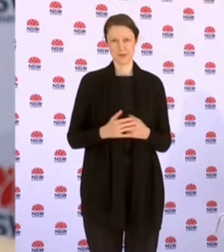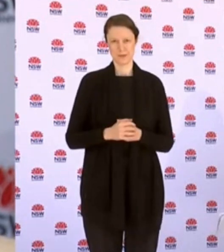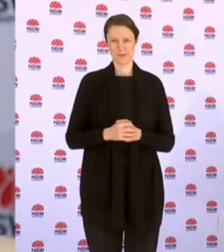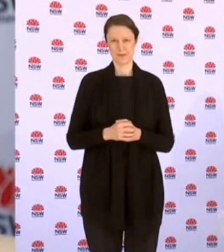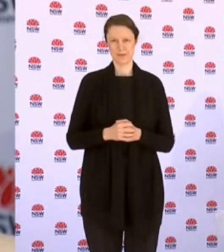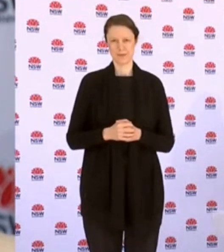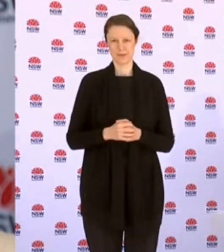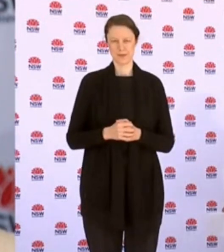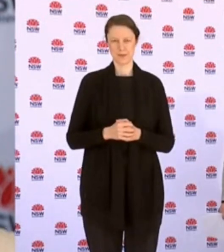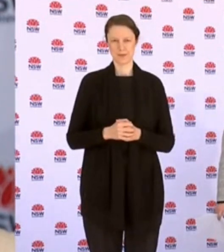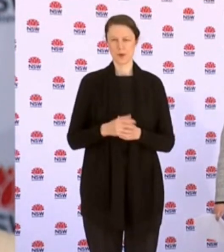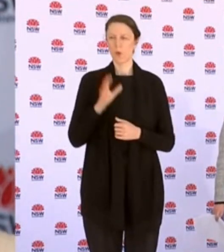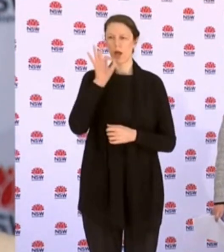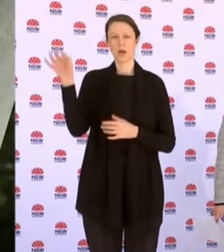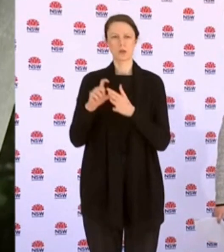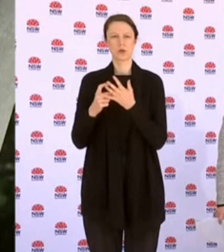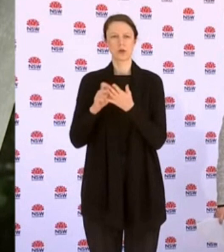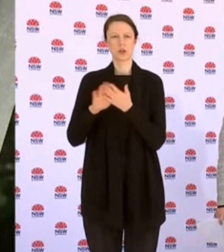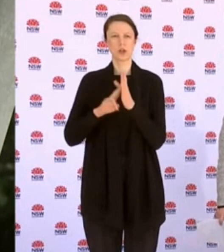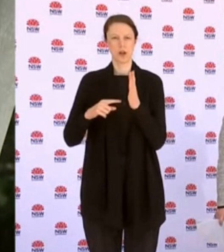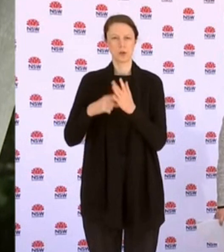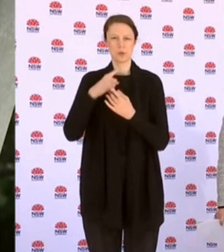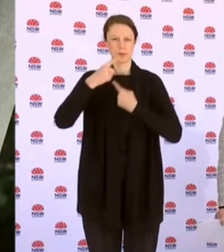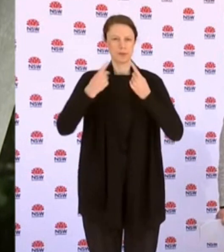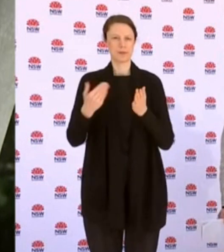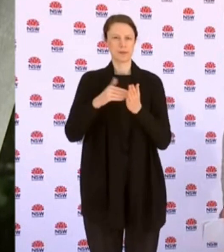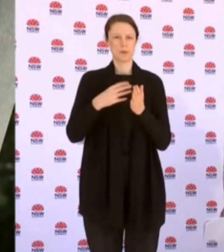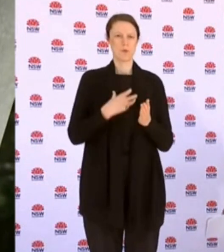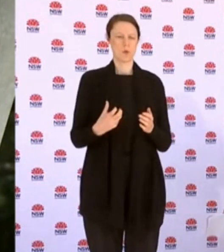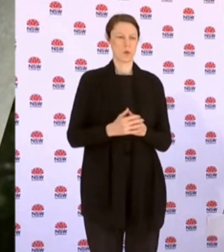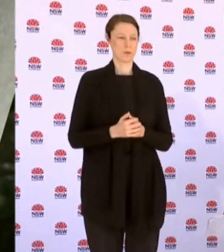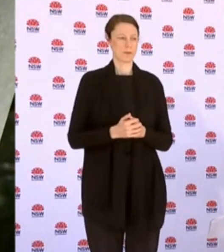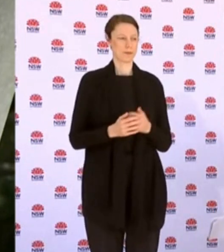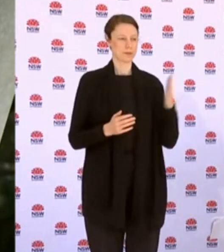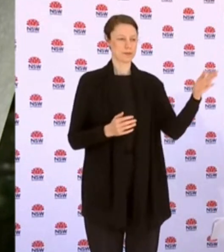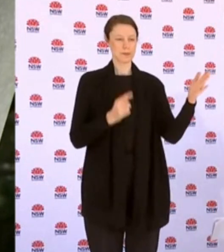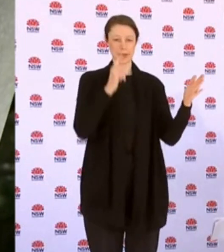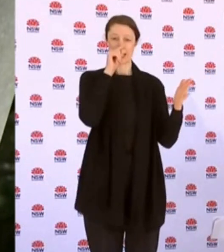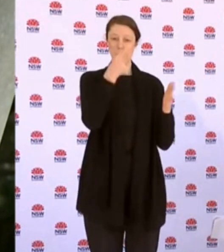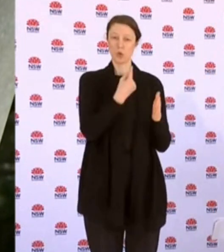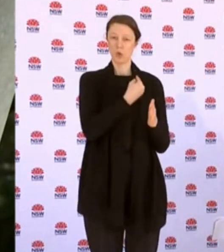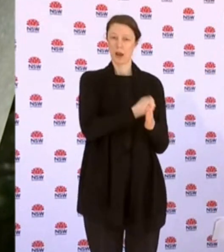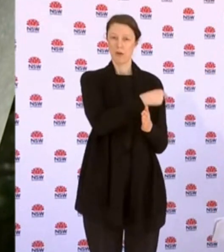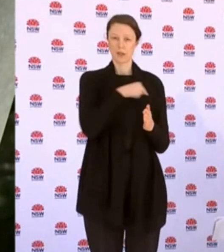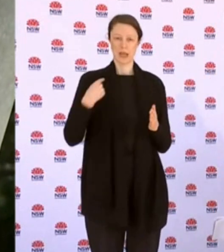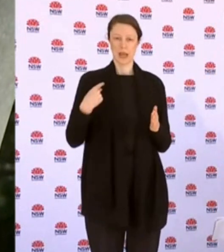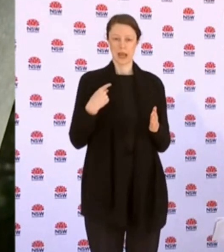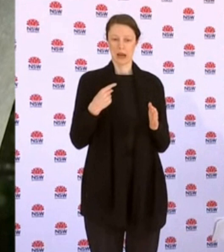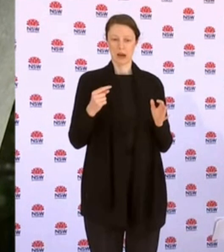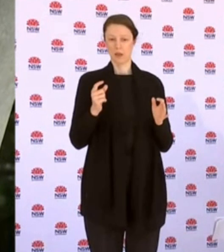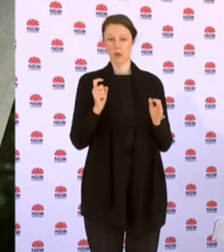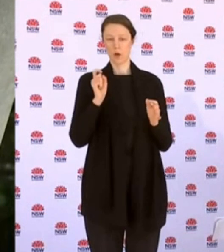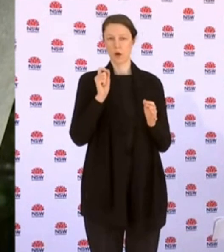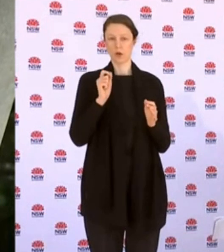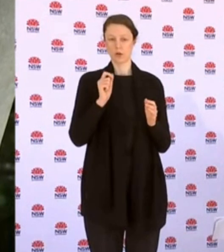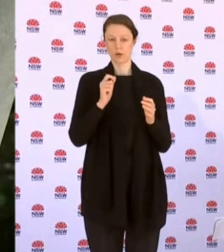just one advice. final thing. Can you guarantee us that we won't be locked down and homeschooling for the entire month of August, the way things are going